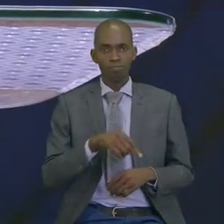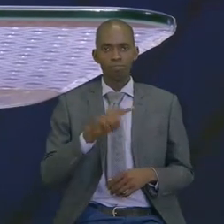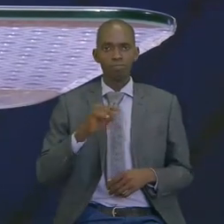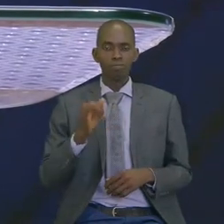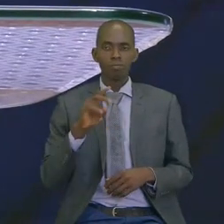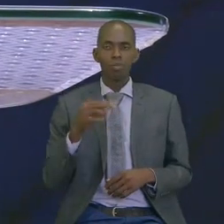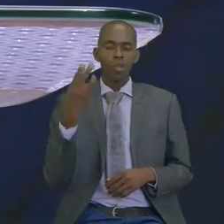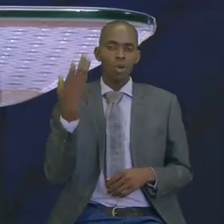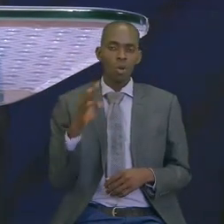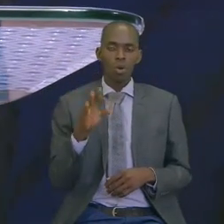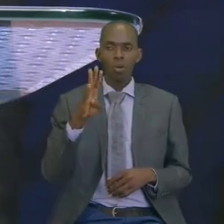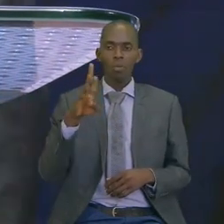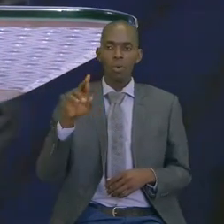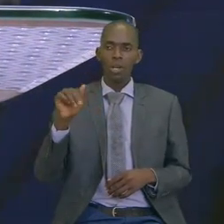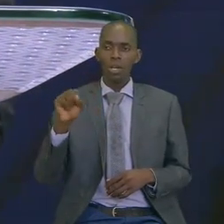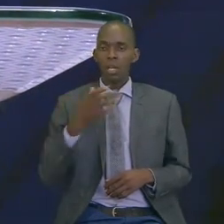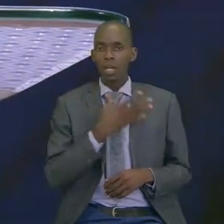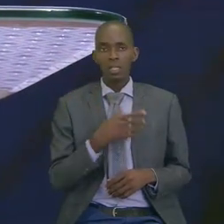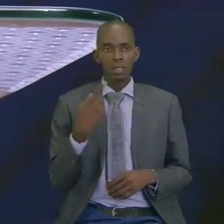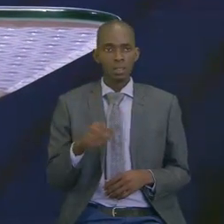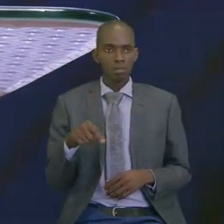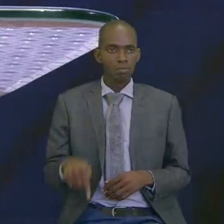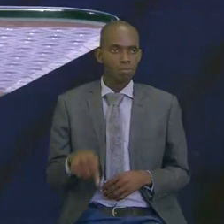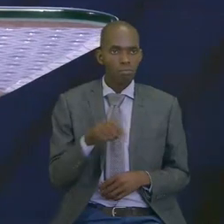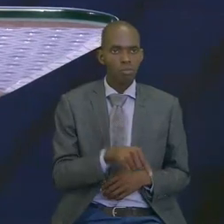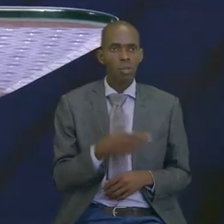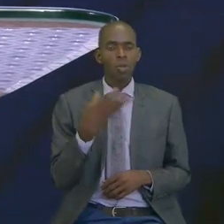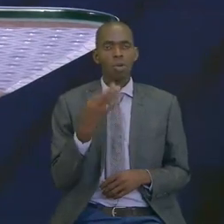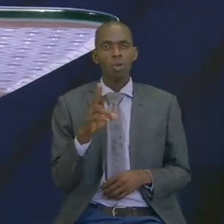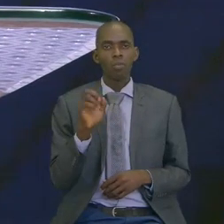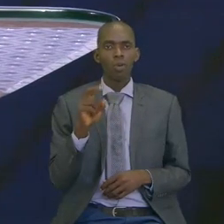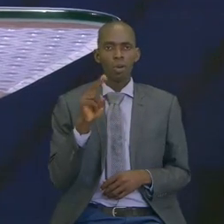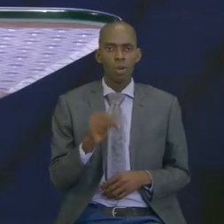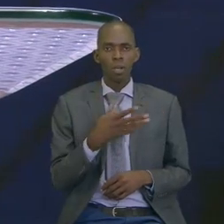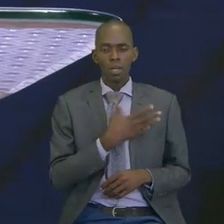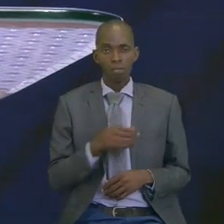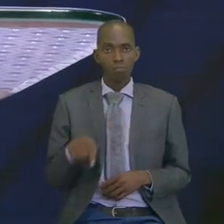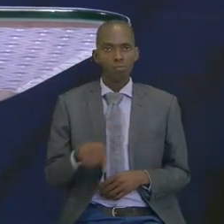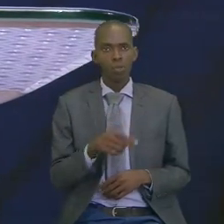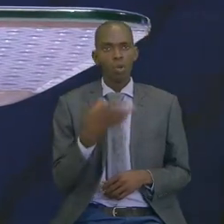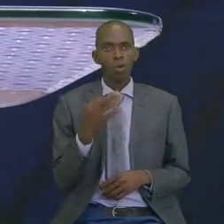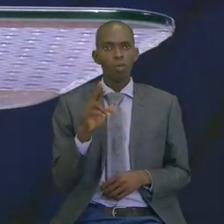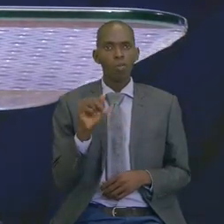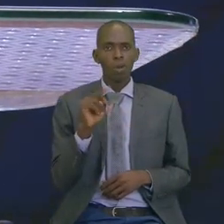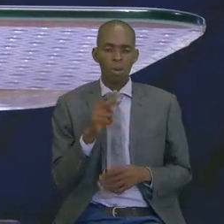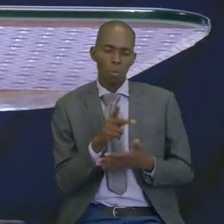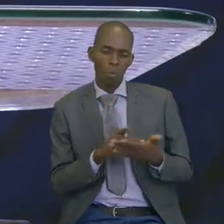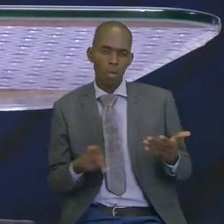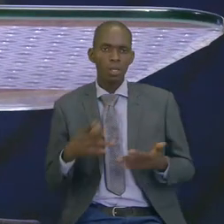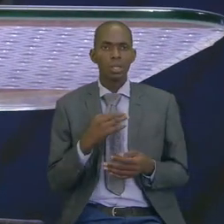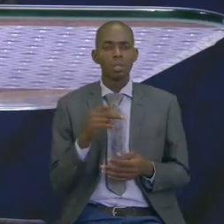33, then it says, his legs of iron, his feet part iron, part of iron, and part of